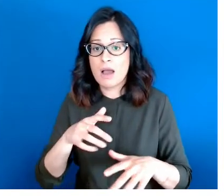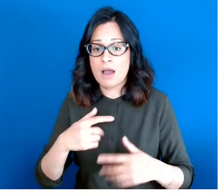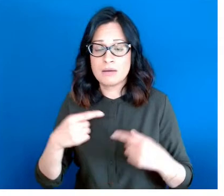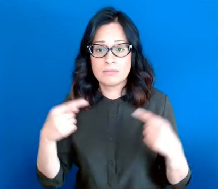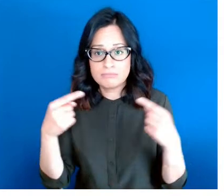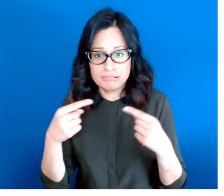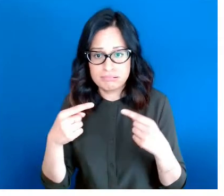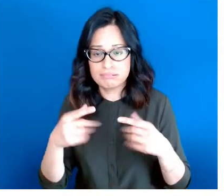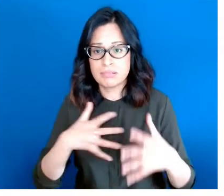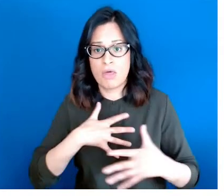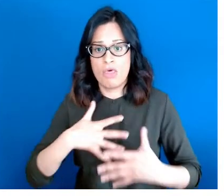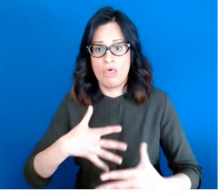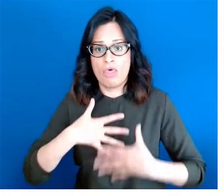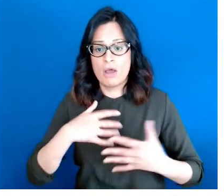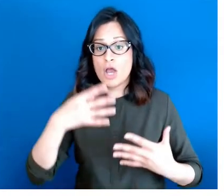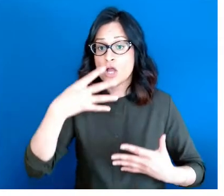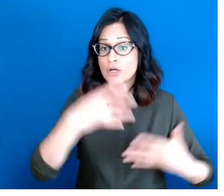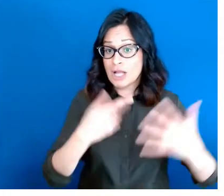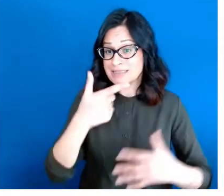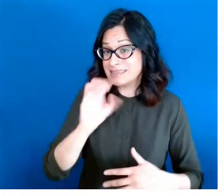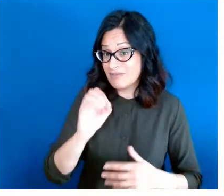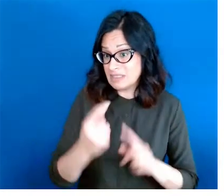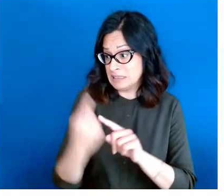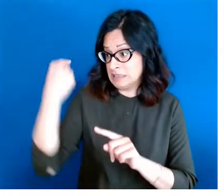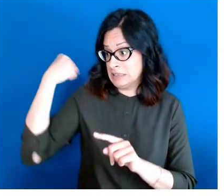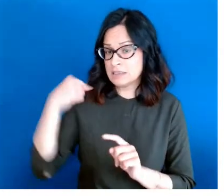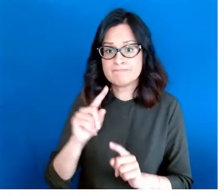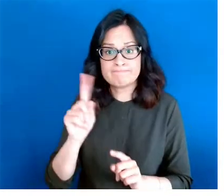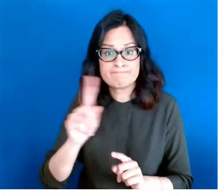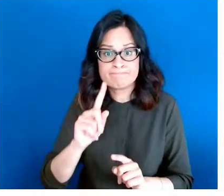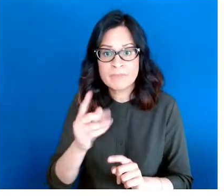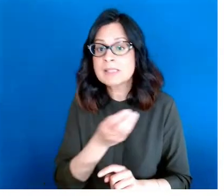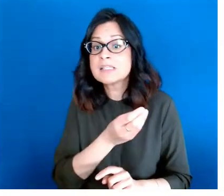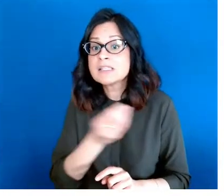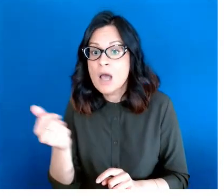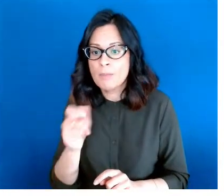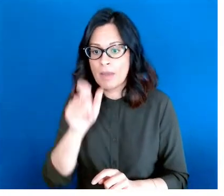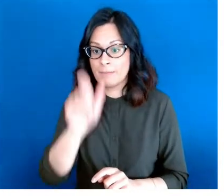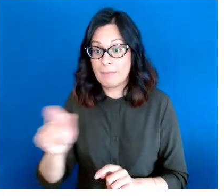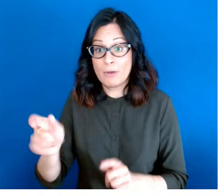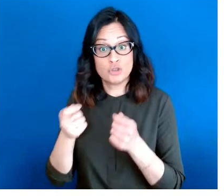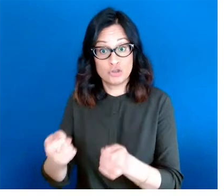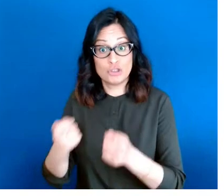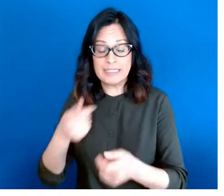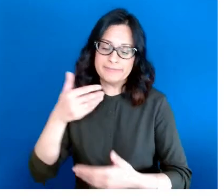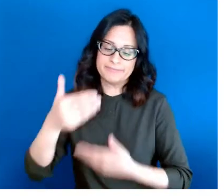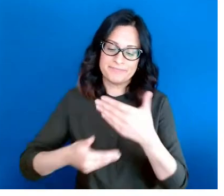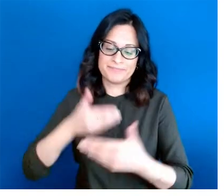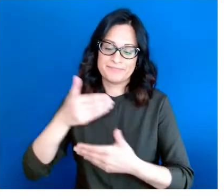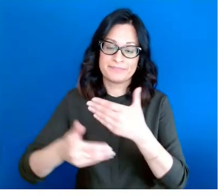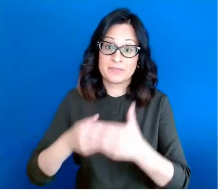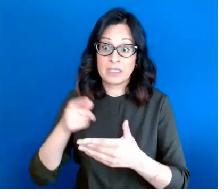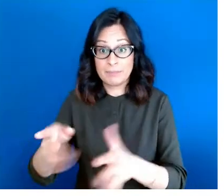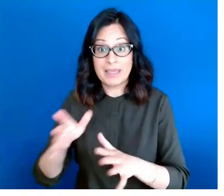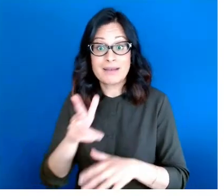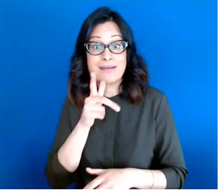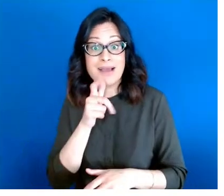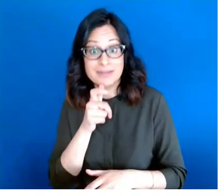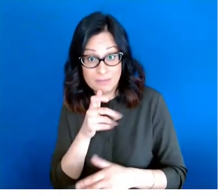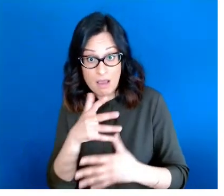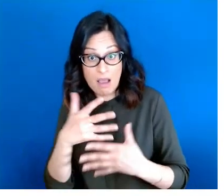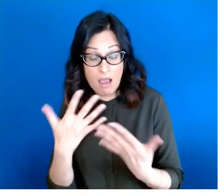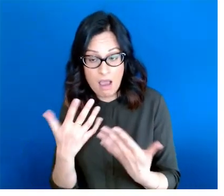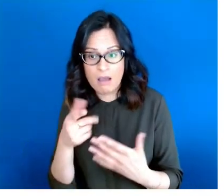the 1970s, there were patients treated in this way who had asthma, who had a